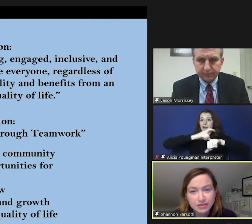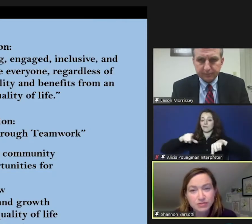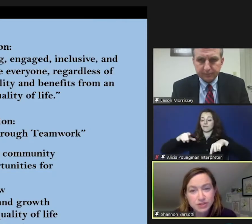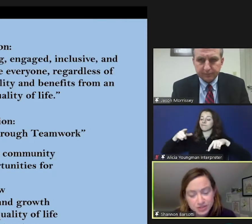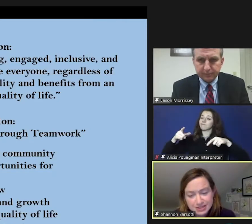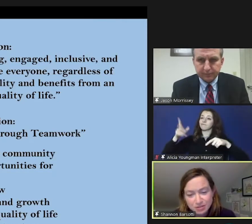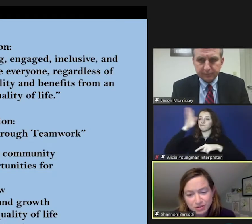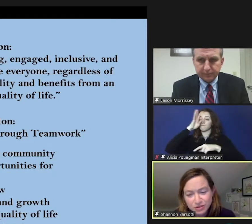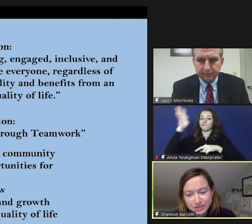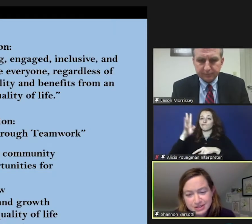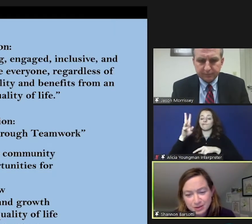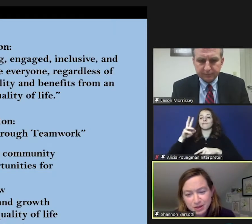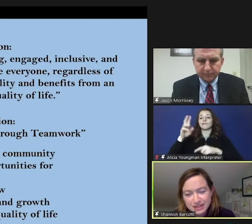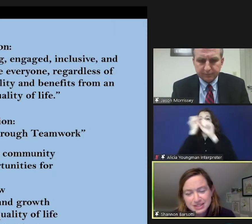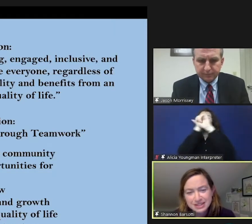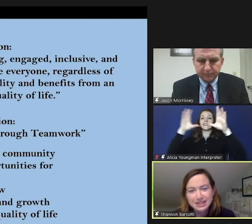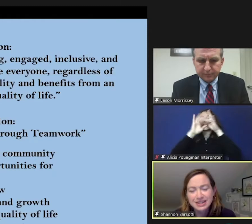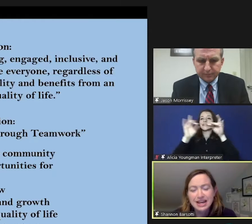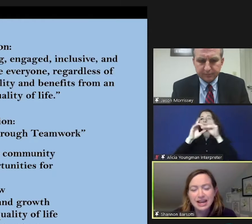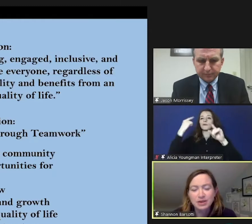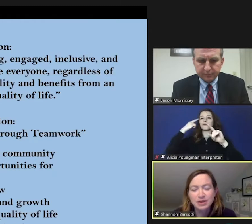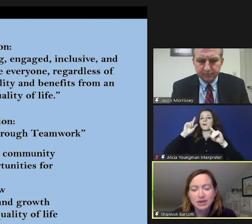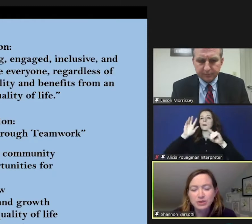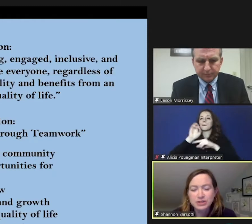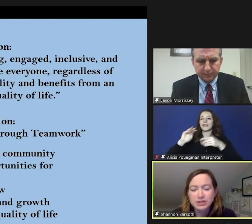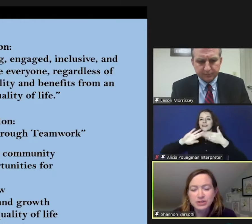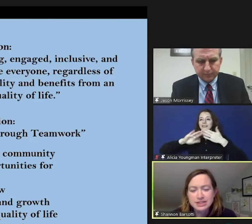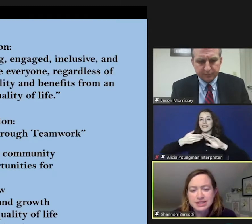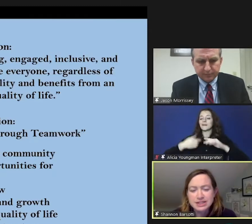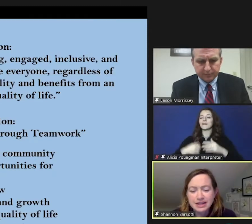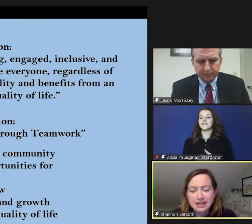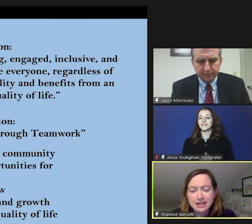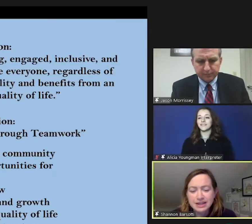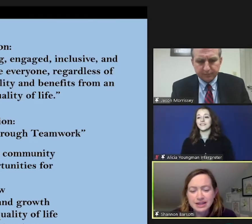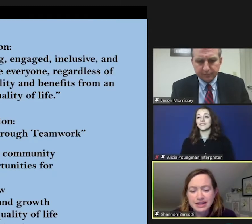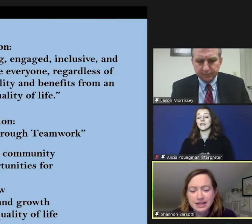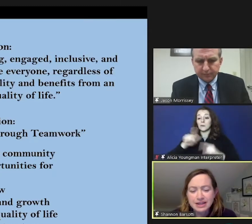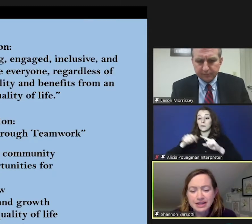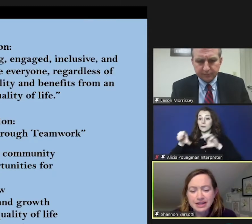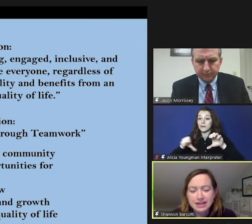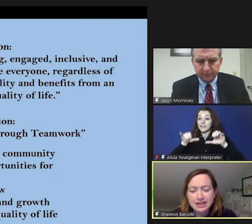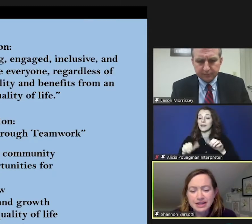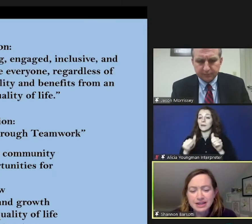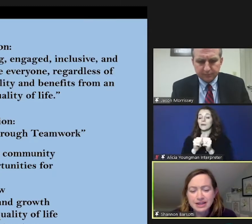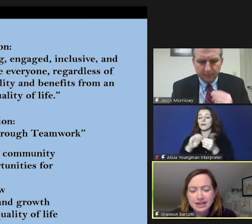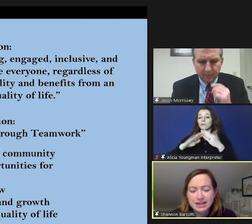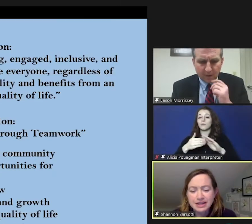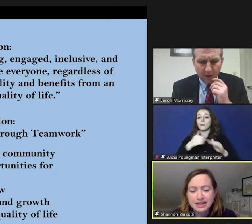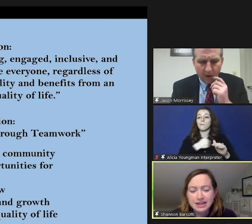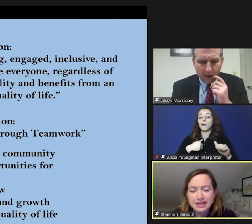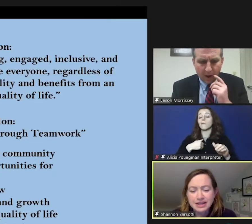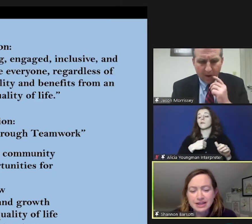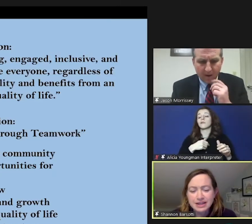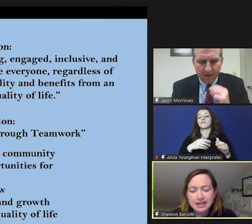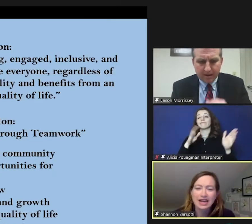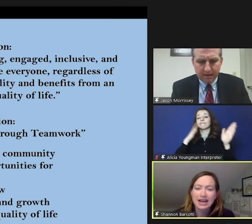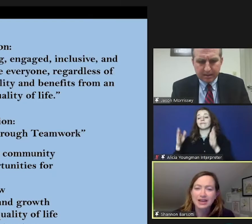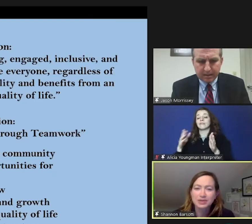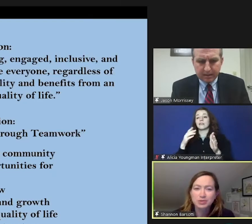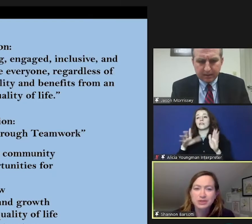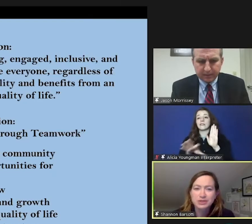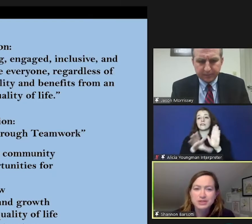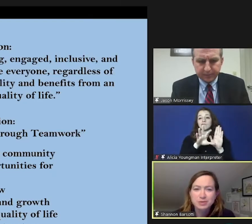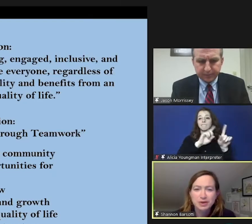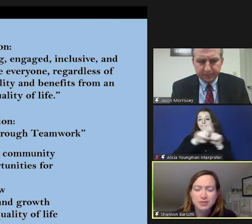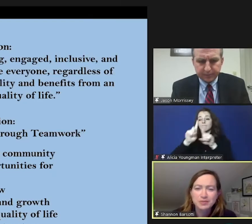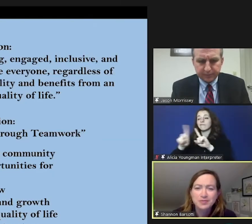create a vision statement for the town of Bennington. And we did that with community members, select board members,